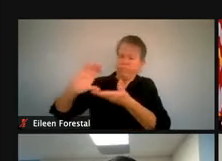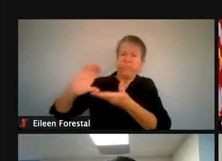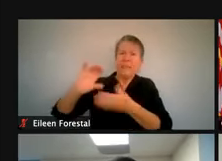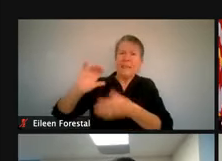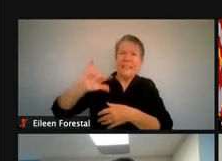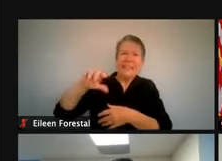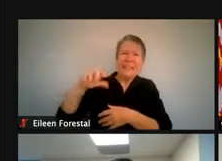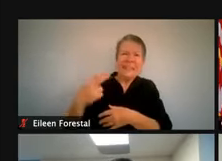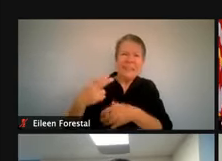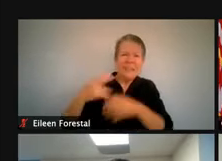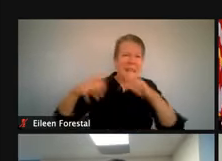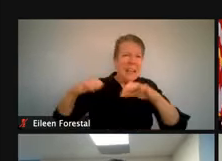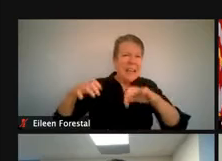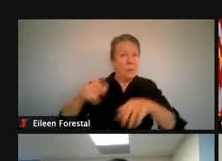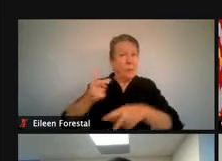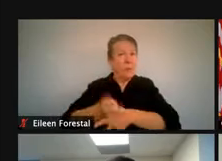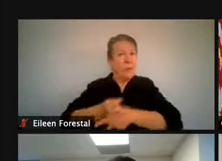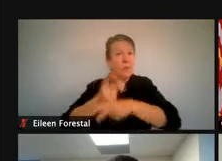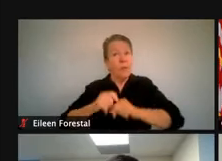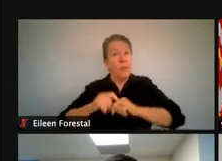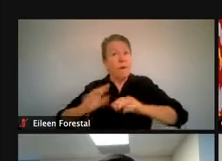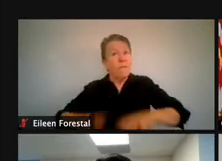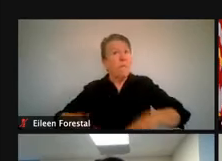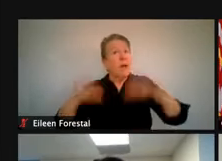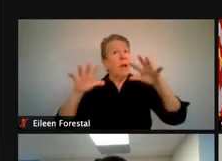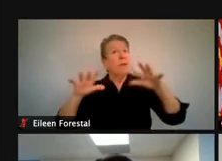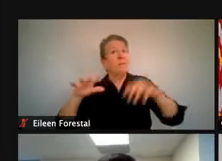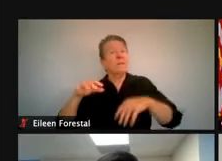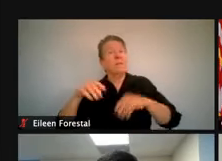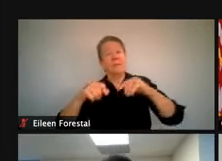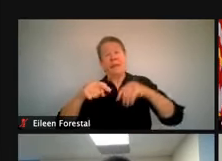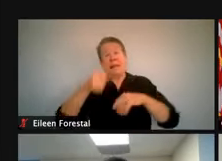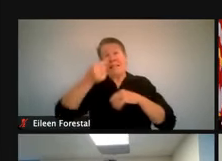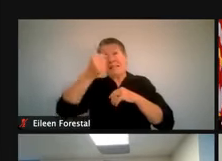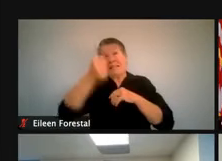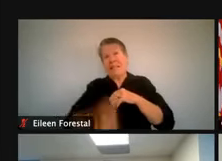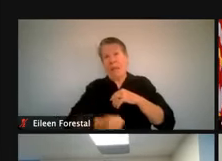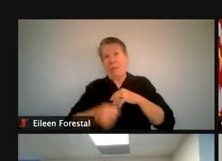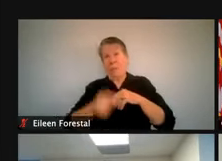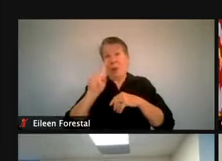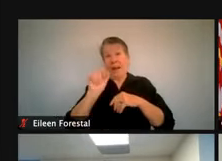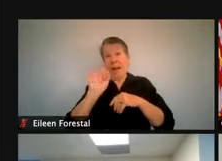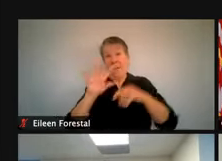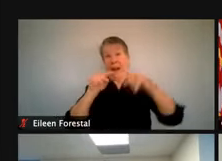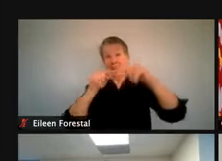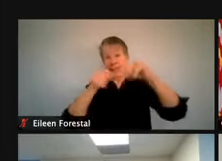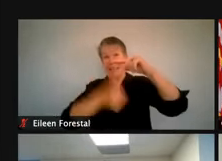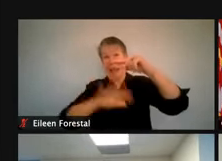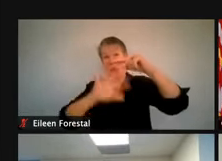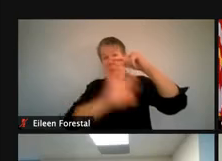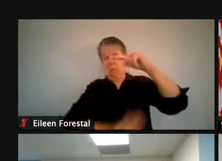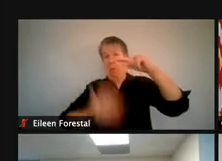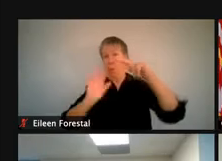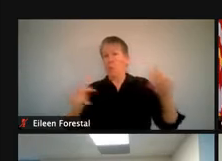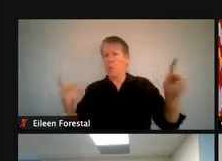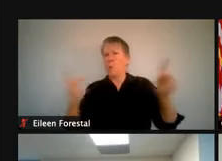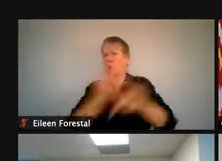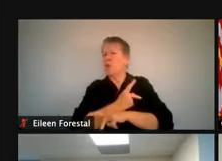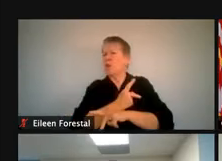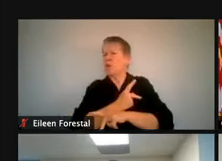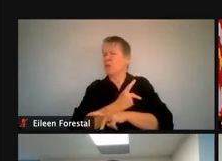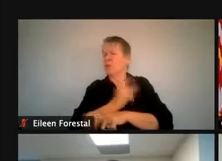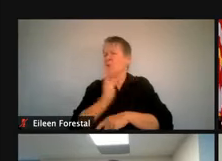more exposed than north, but it's still the whole state's exposed. We've not gotten, just to close this